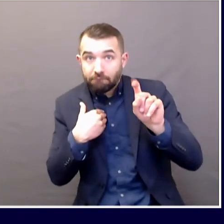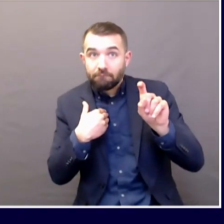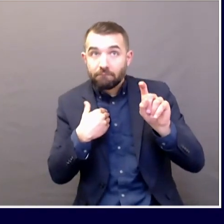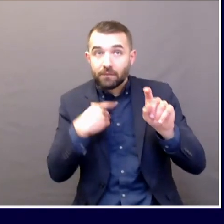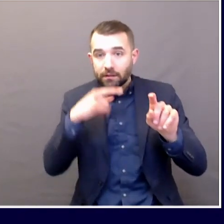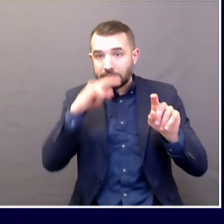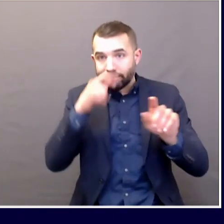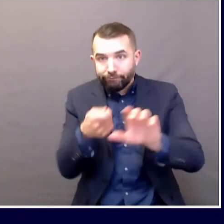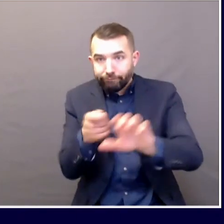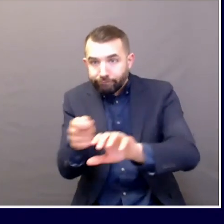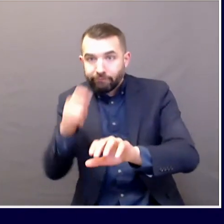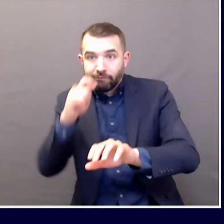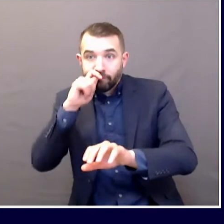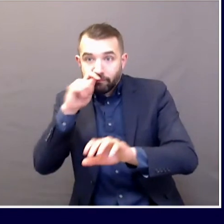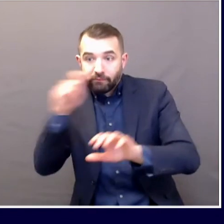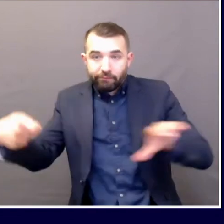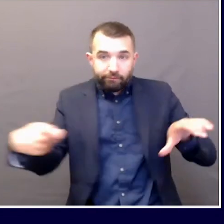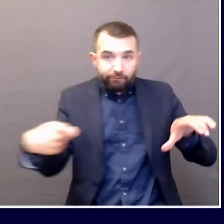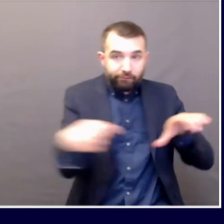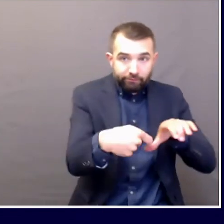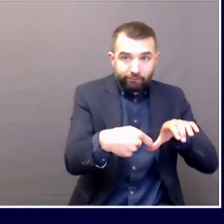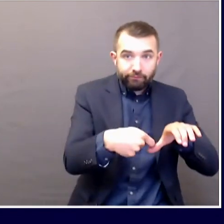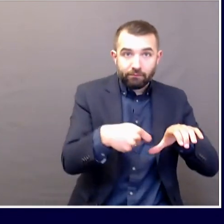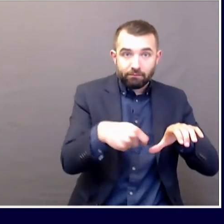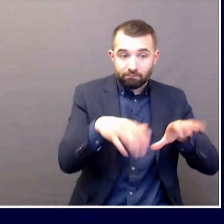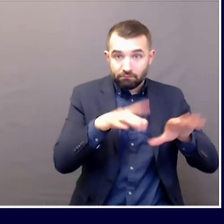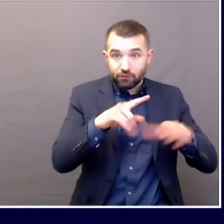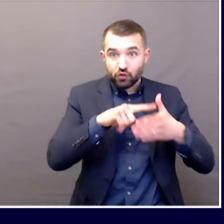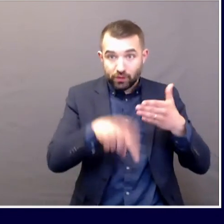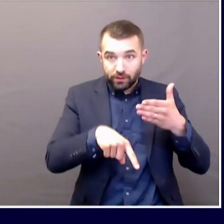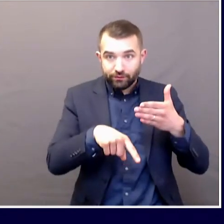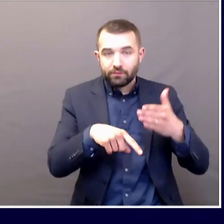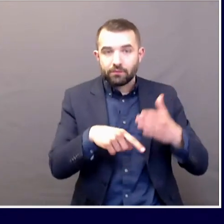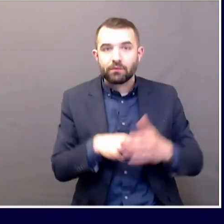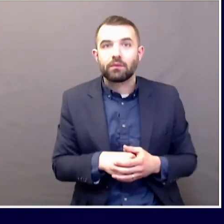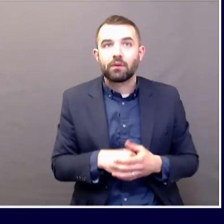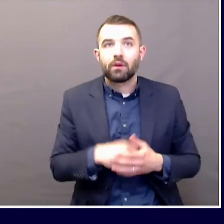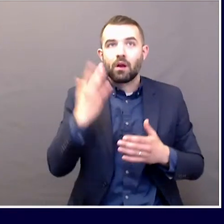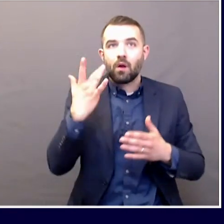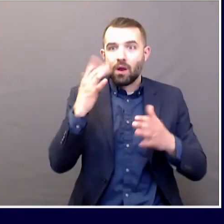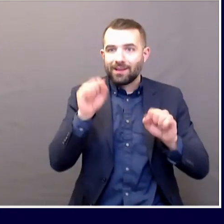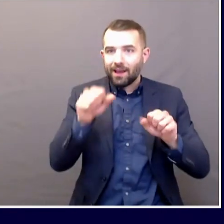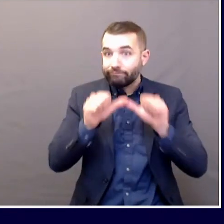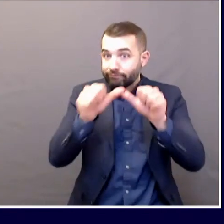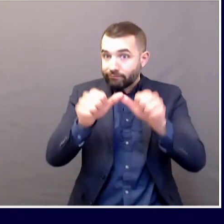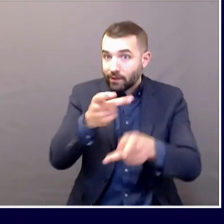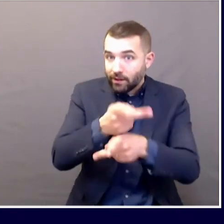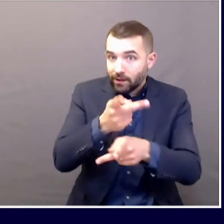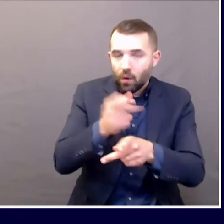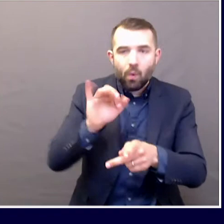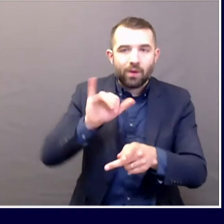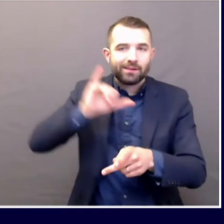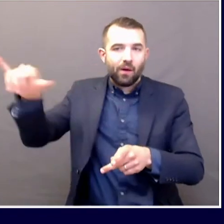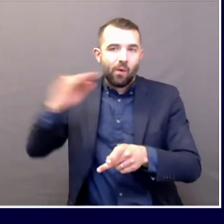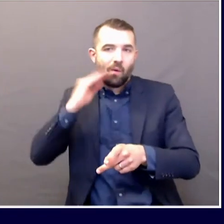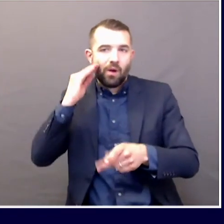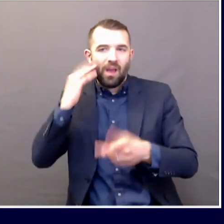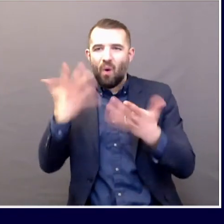allowing for greater continuity of care for children and the reduction of COVID-19 spread within child care